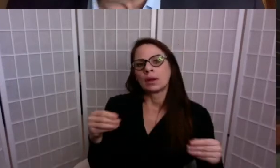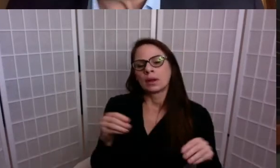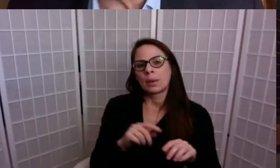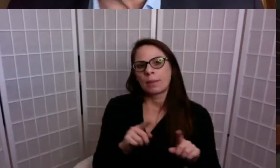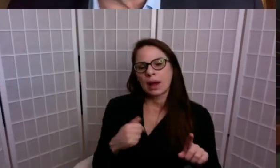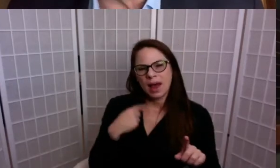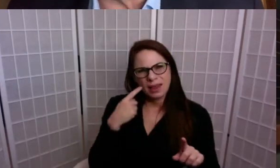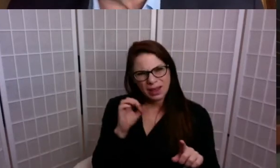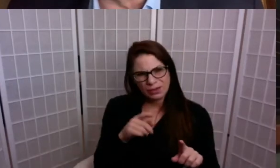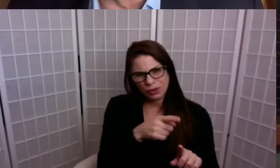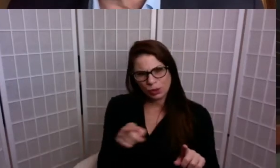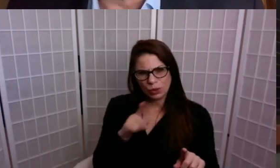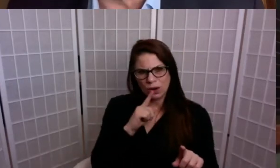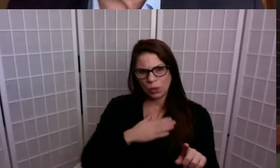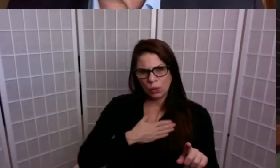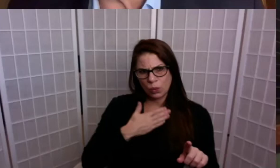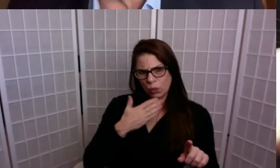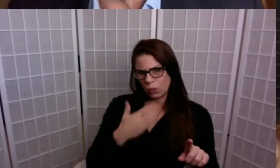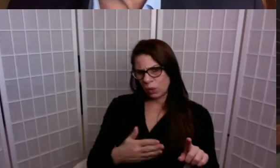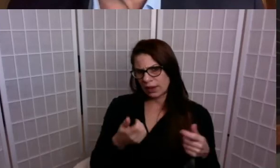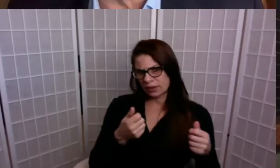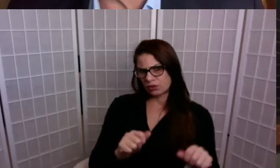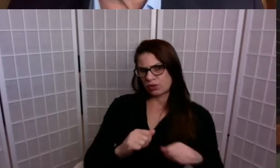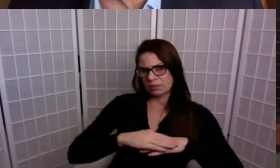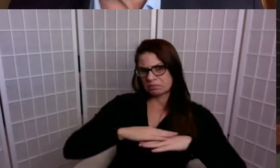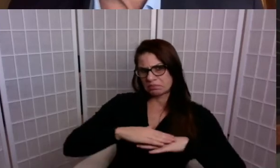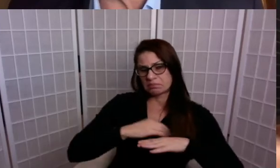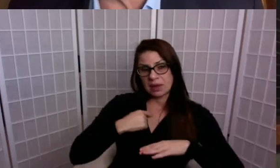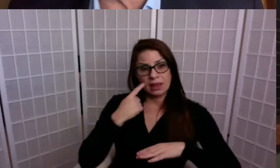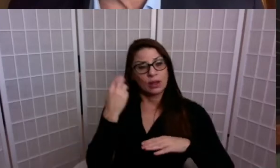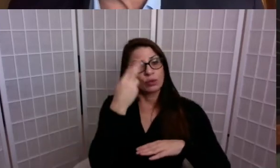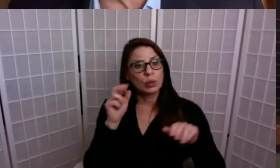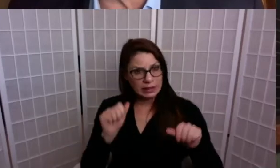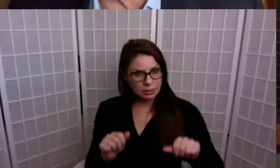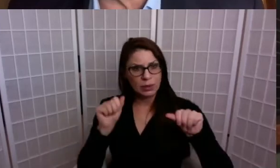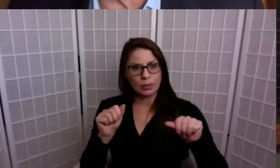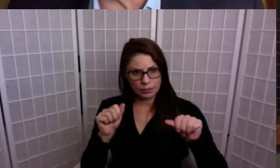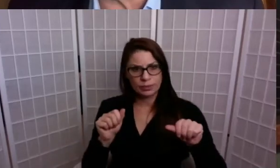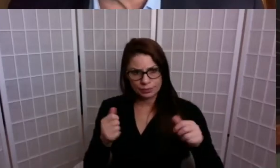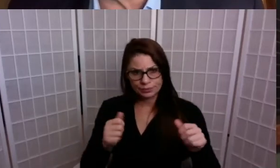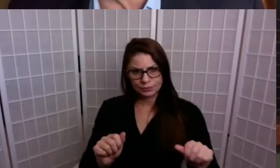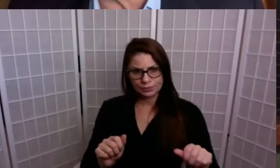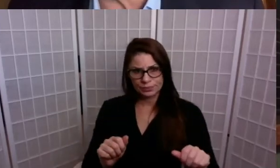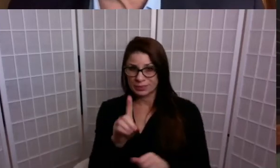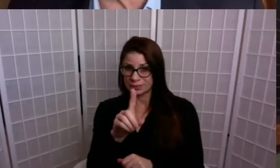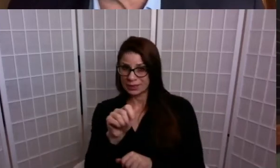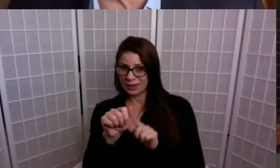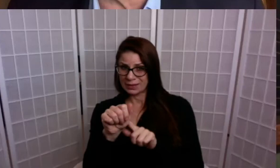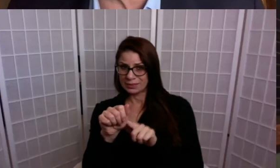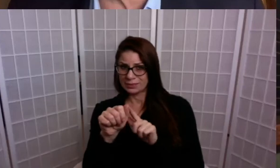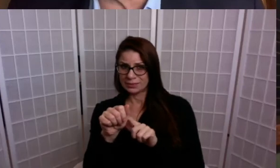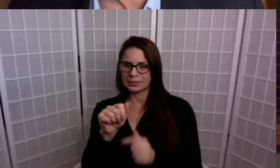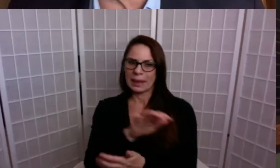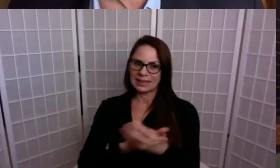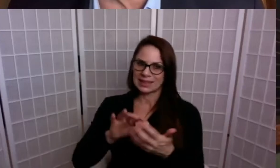think if you're willing to give it a try, I think it's a reasonable thing to do. I think the data, though, is